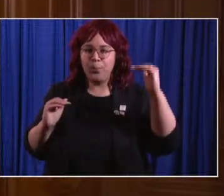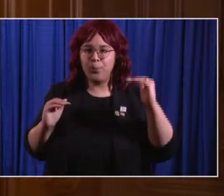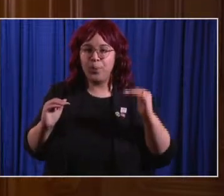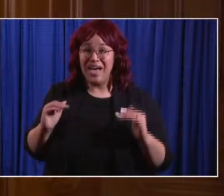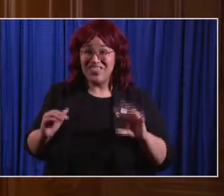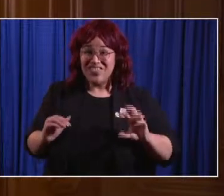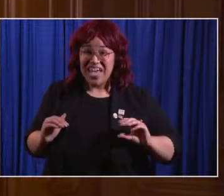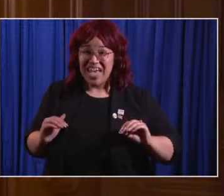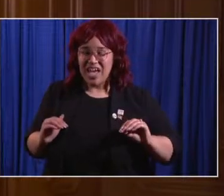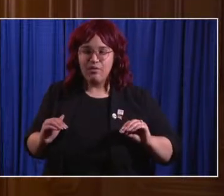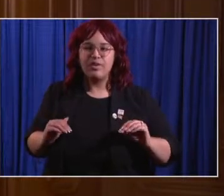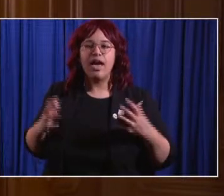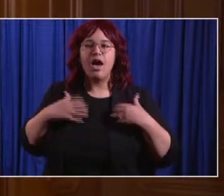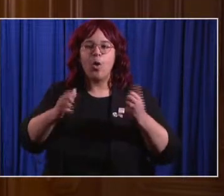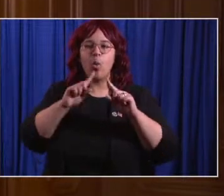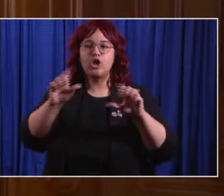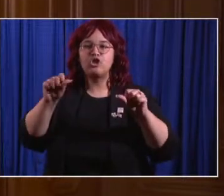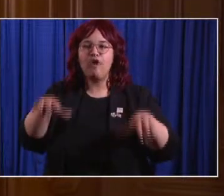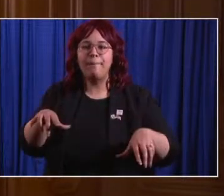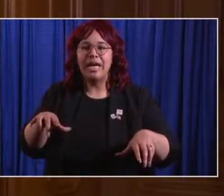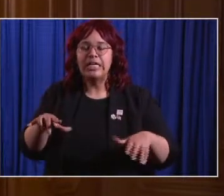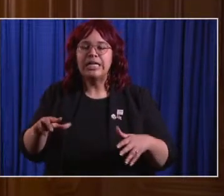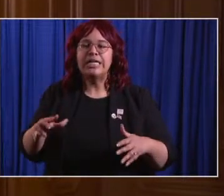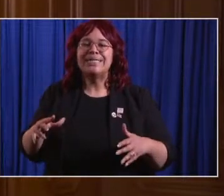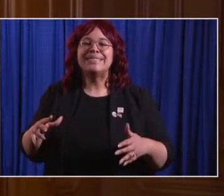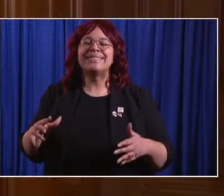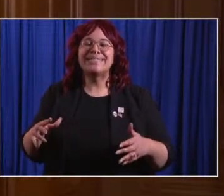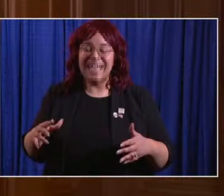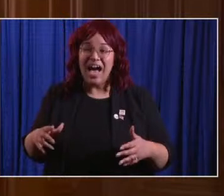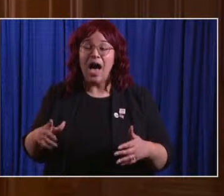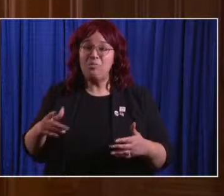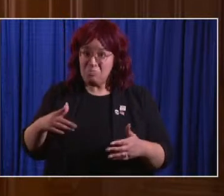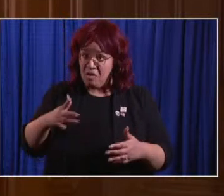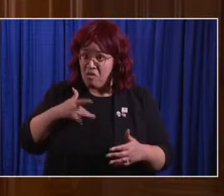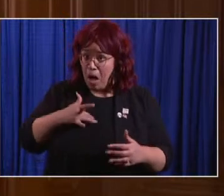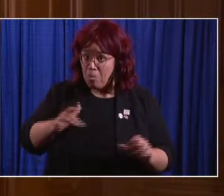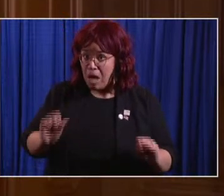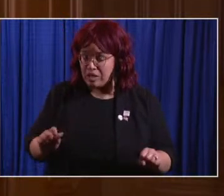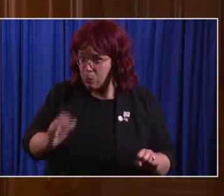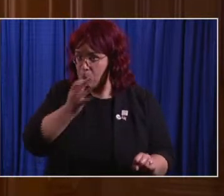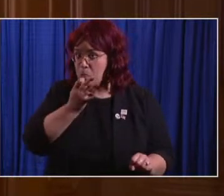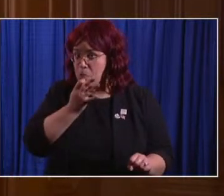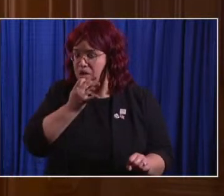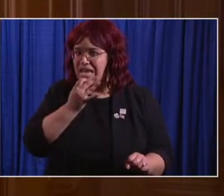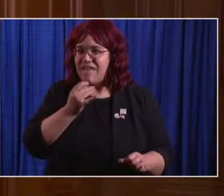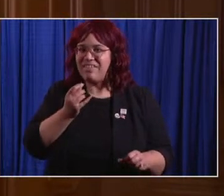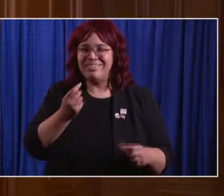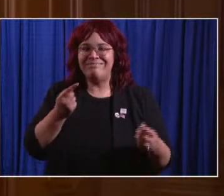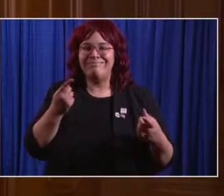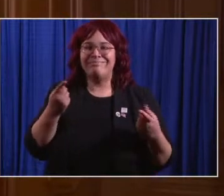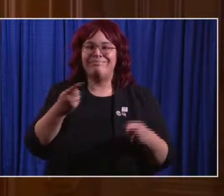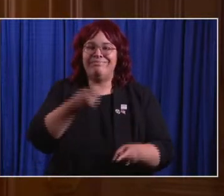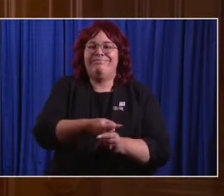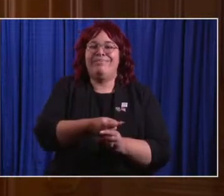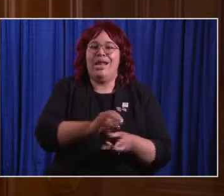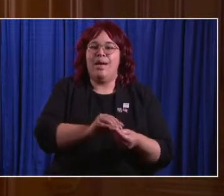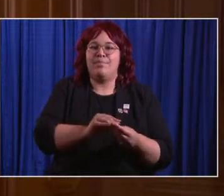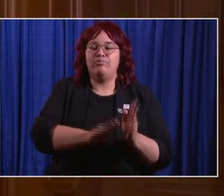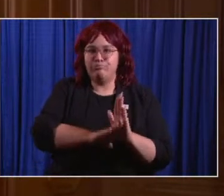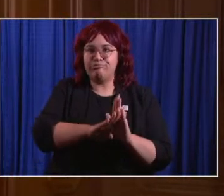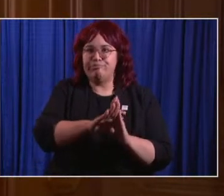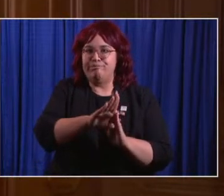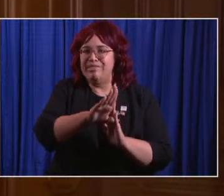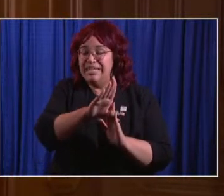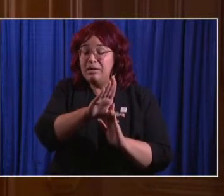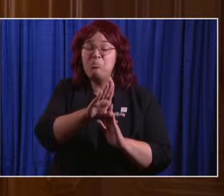So it is now getting back down. I think it was 144 or something like that when we announced that goal. So we hope this continues to go